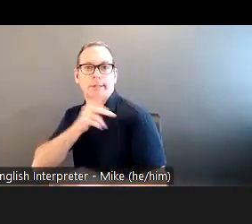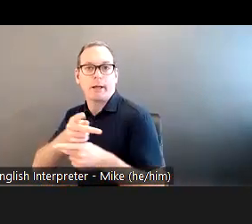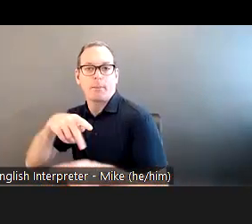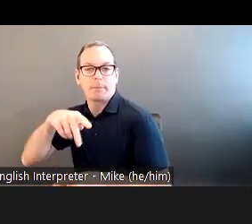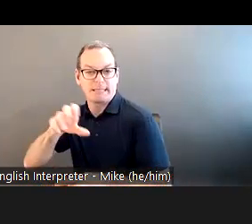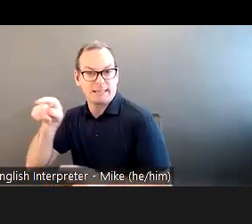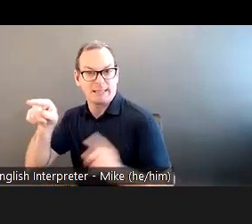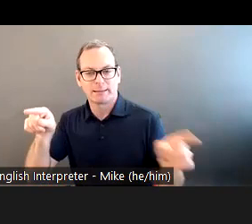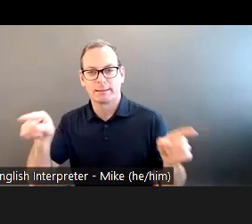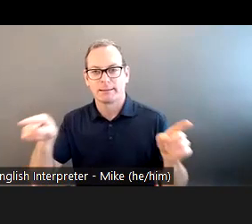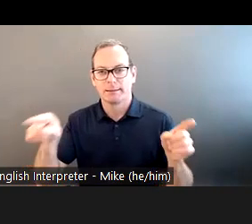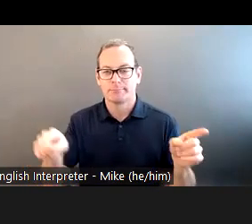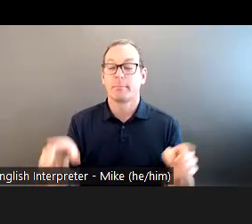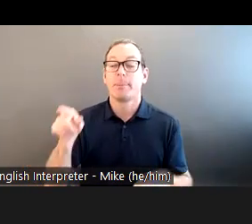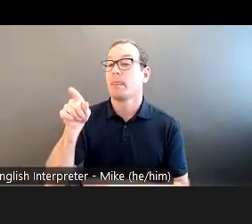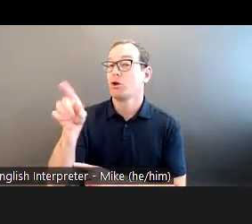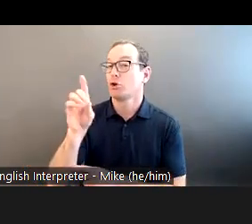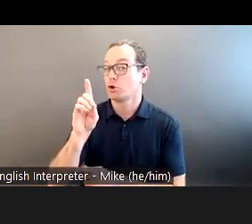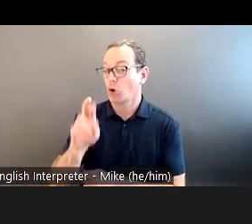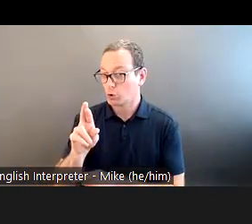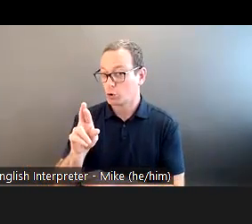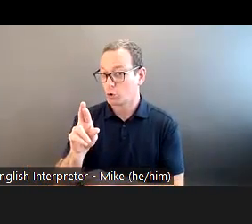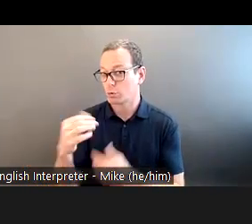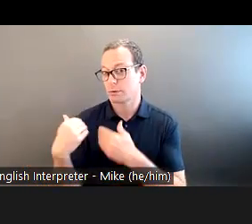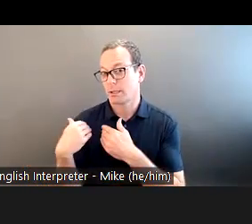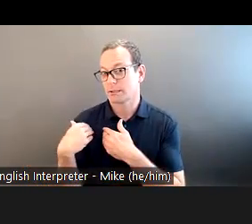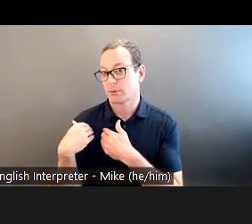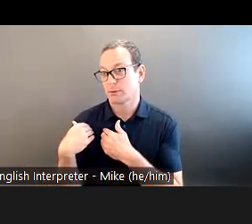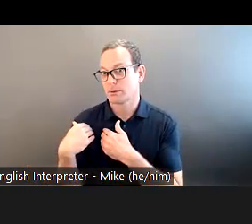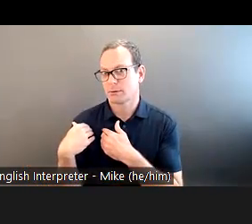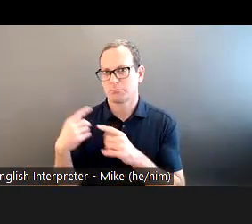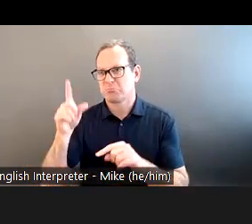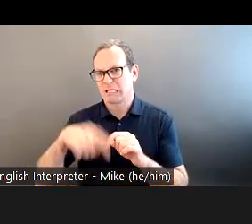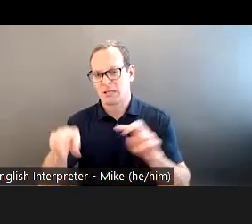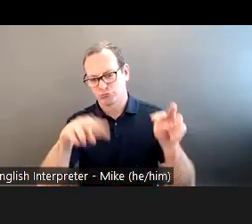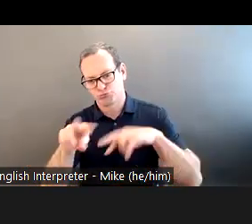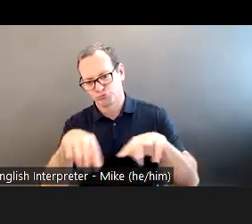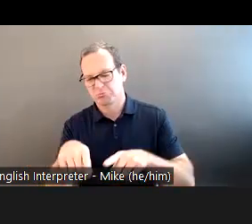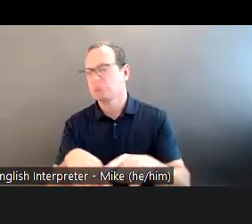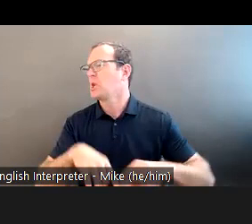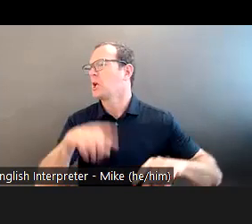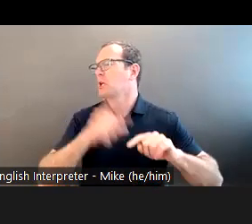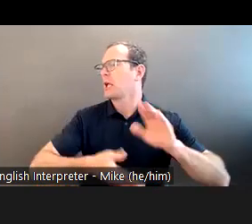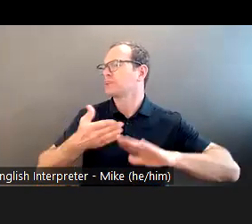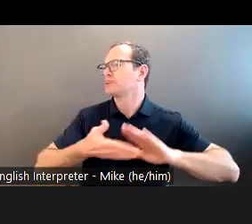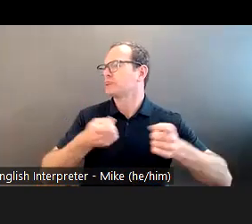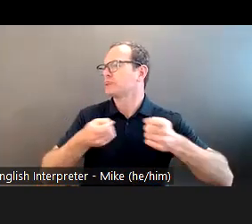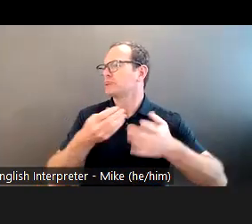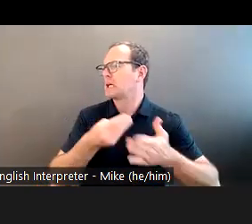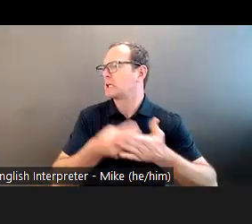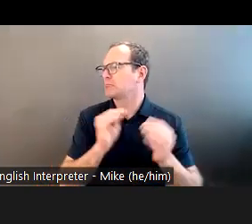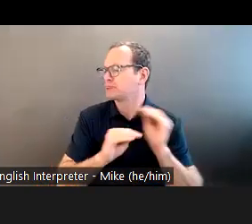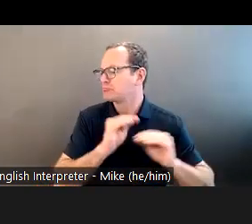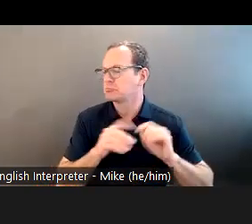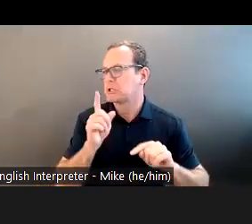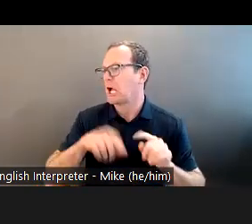test for capacity to grant, or it's not the doctor's job to see if the client can grant or revoke the power of attorney.